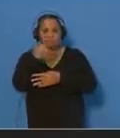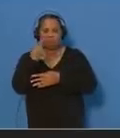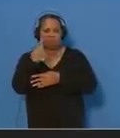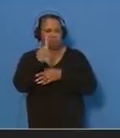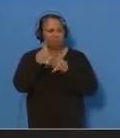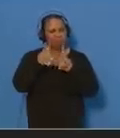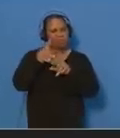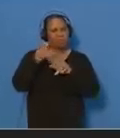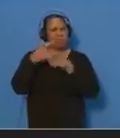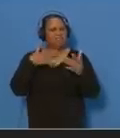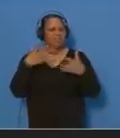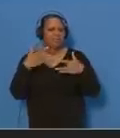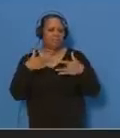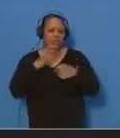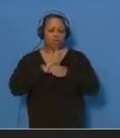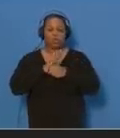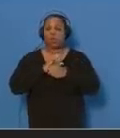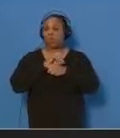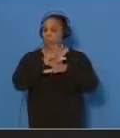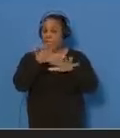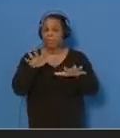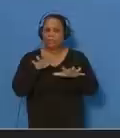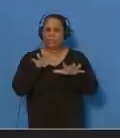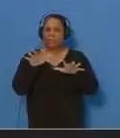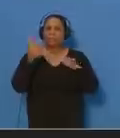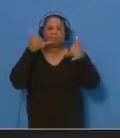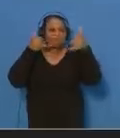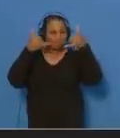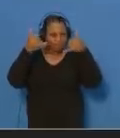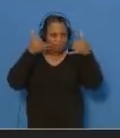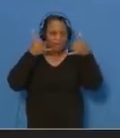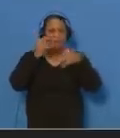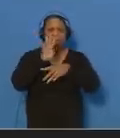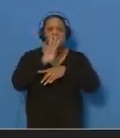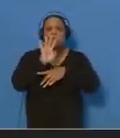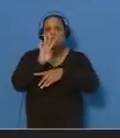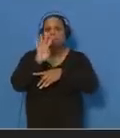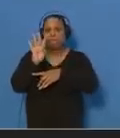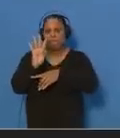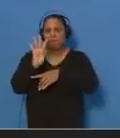questions or concerns about COVID-19, you can call the helpline at